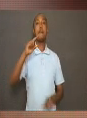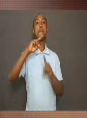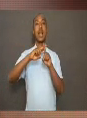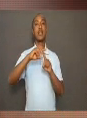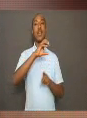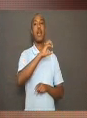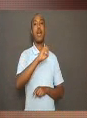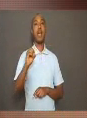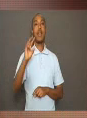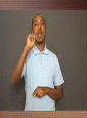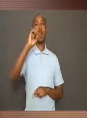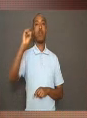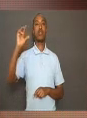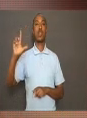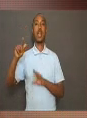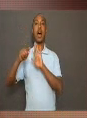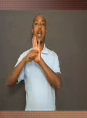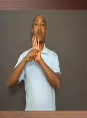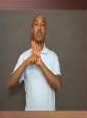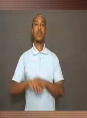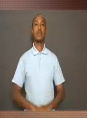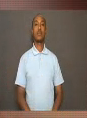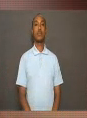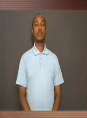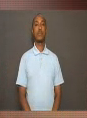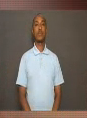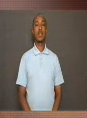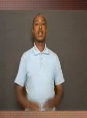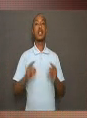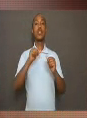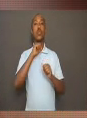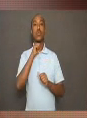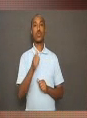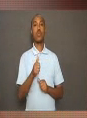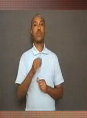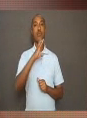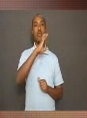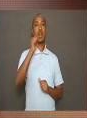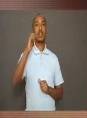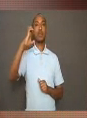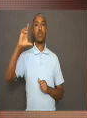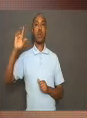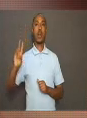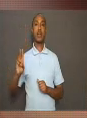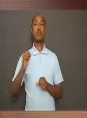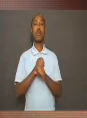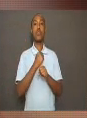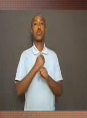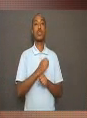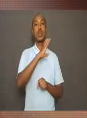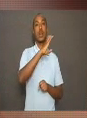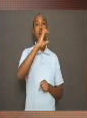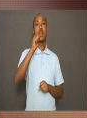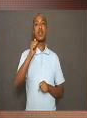plus and nitrate ions. The dissolution of calcium chloride produces